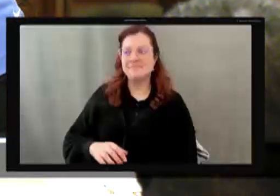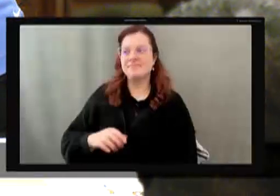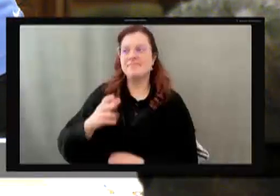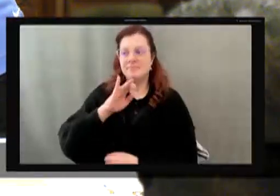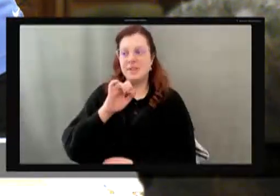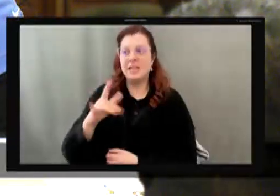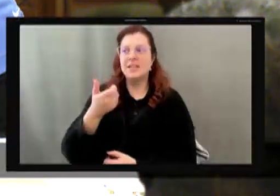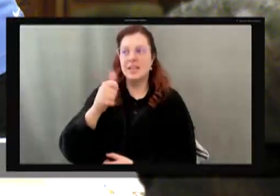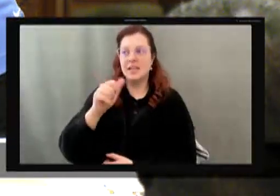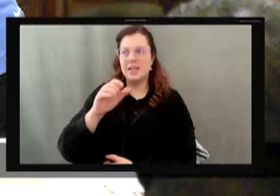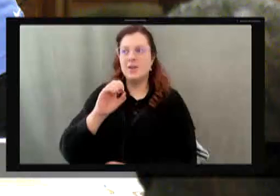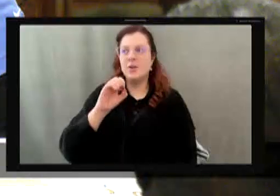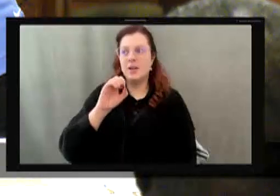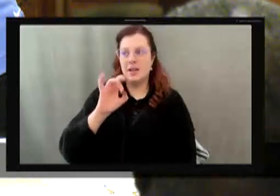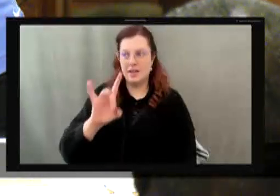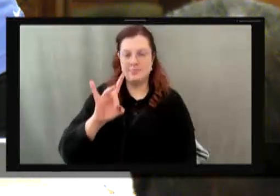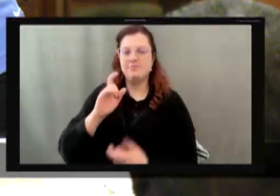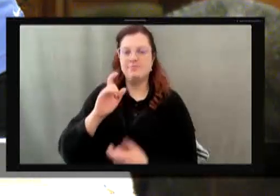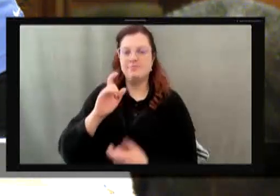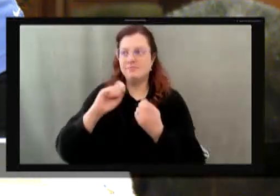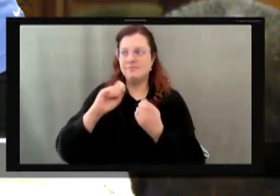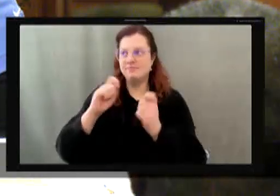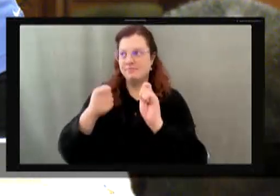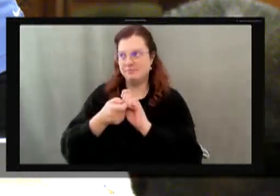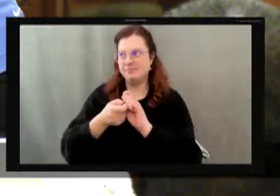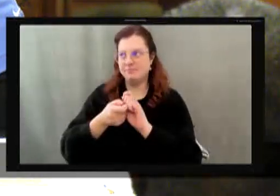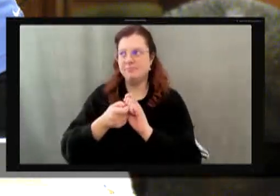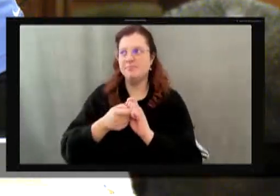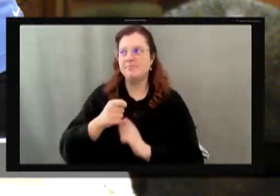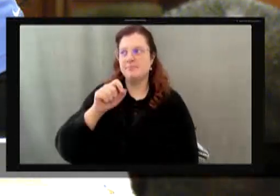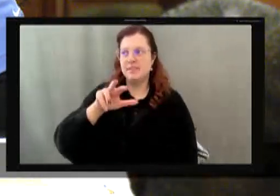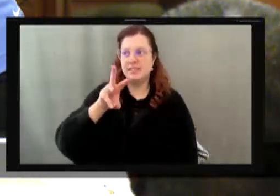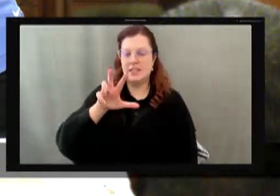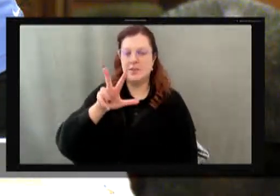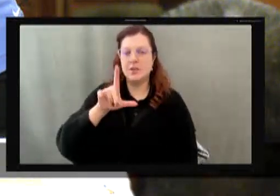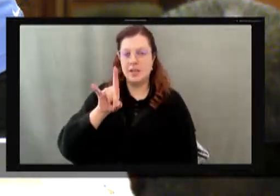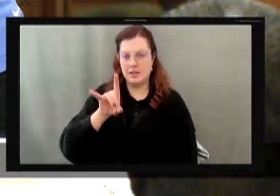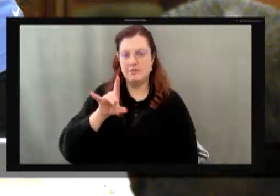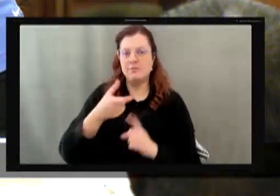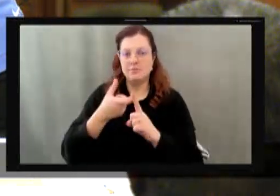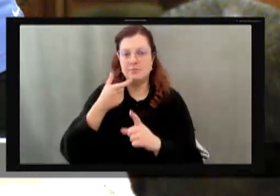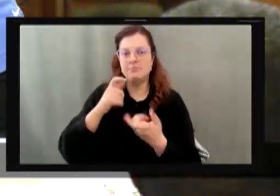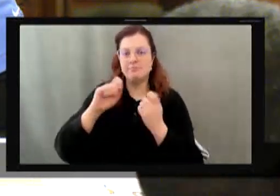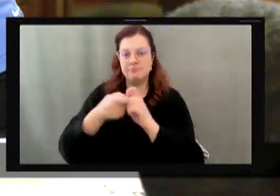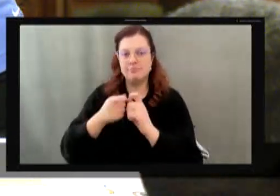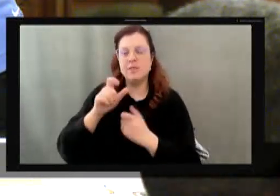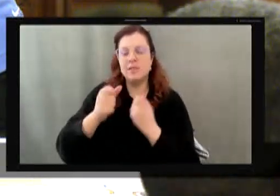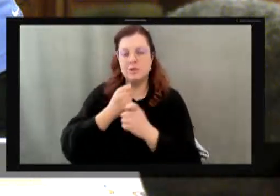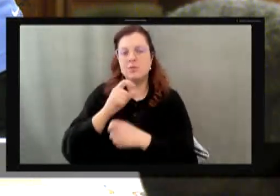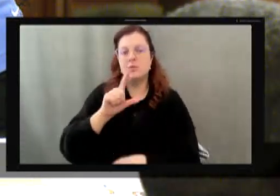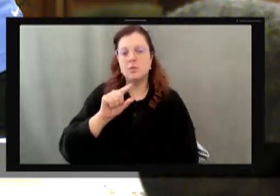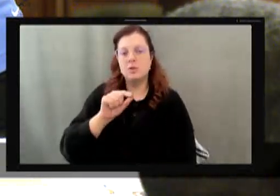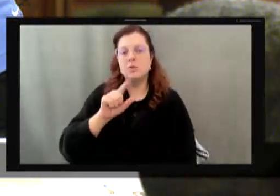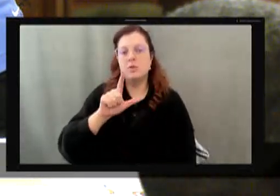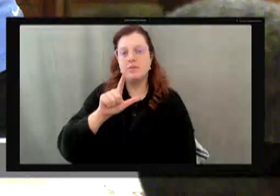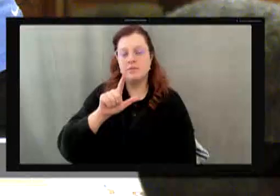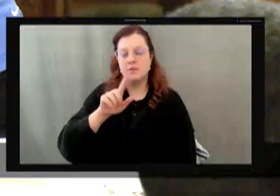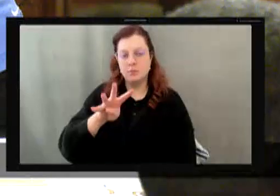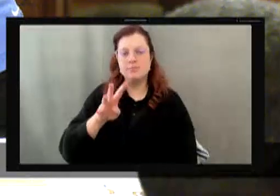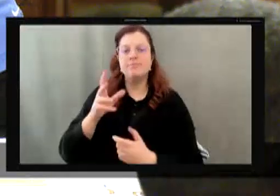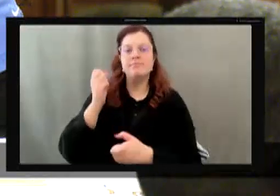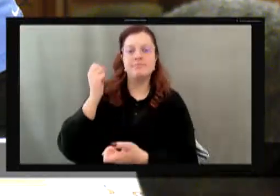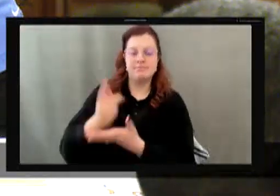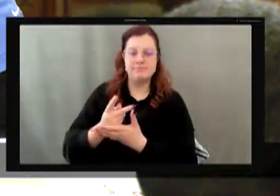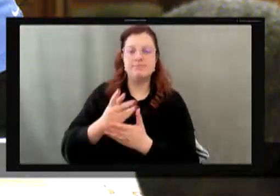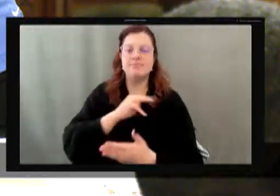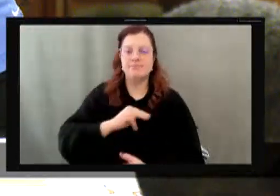of 2024, effective September 24th, 2024, which authorized the mayor and the city solicitor to